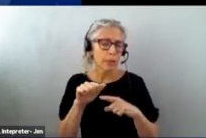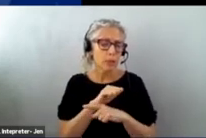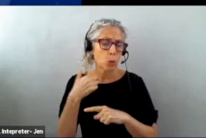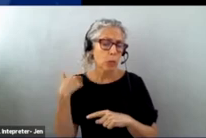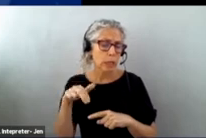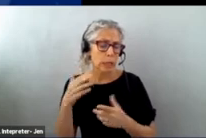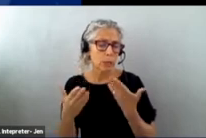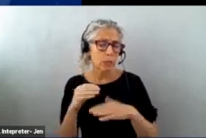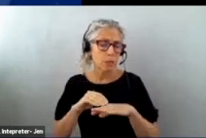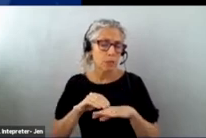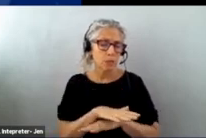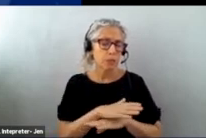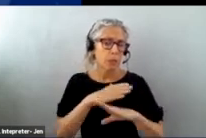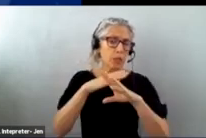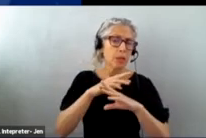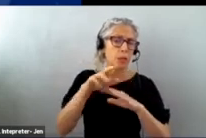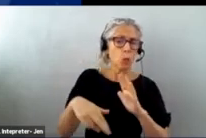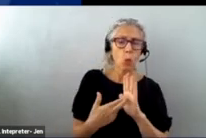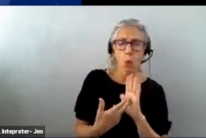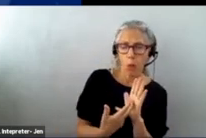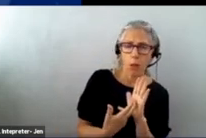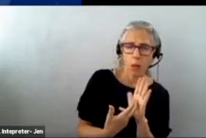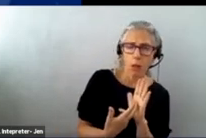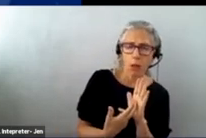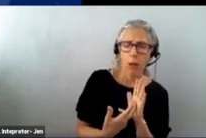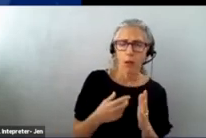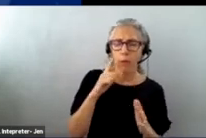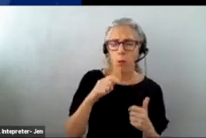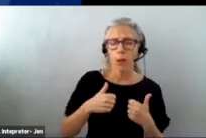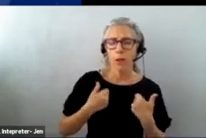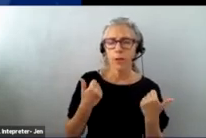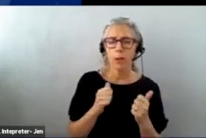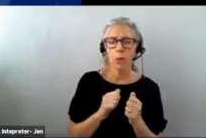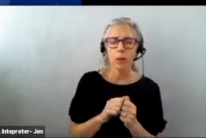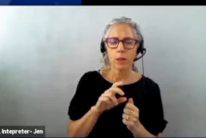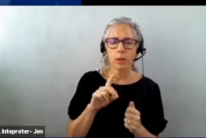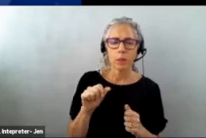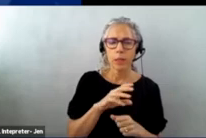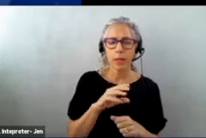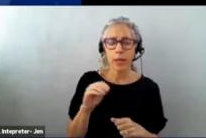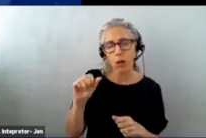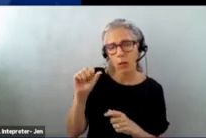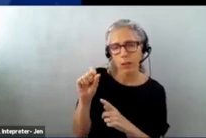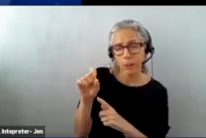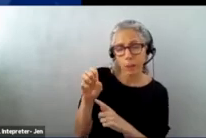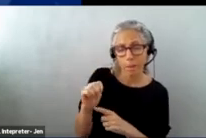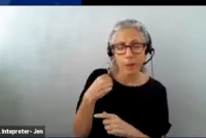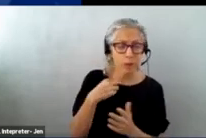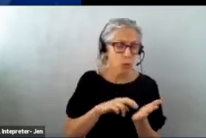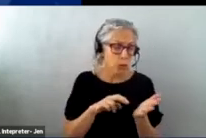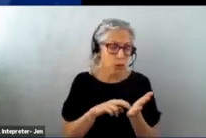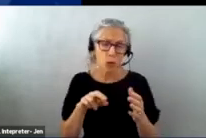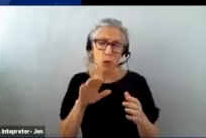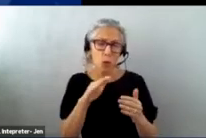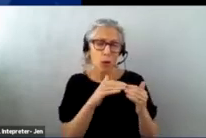may play as a protective role in the course of living with disabilities in persons with autism. So is there research you or your colleagues are doing in this